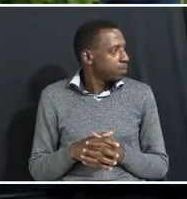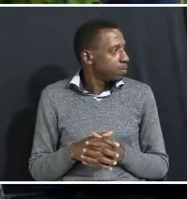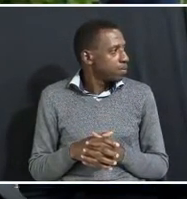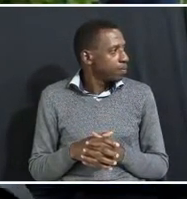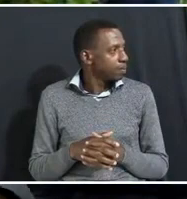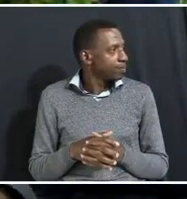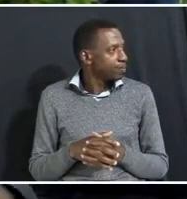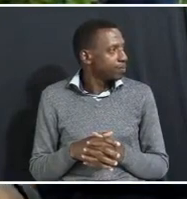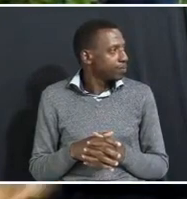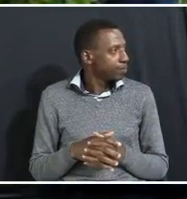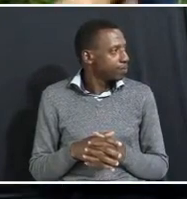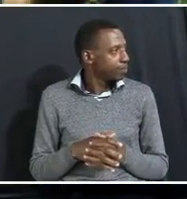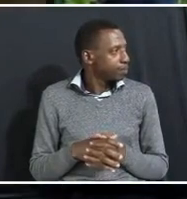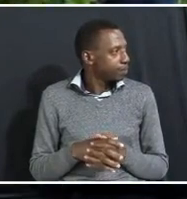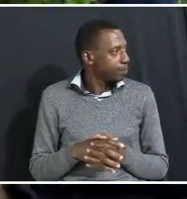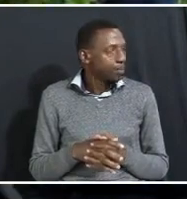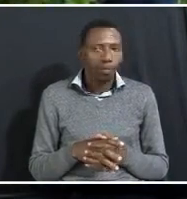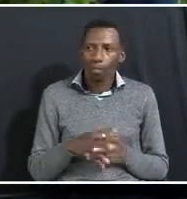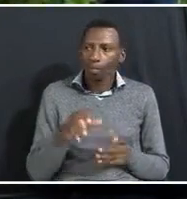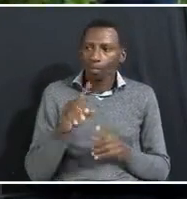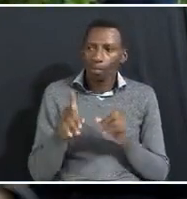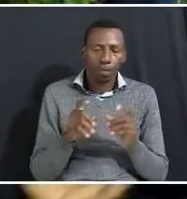Yeah, thank you so much, Sister Martha. Yes?